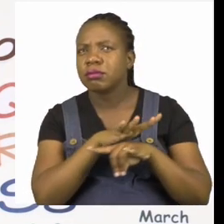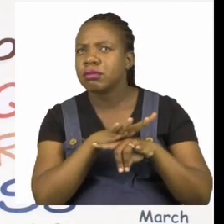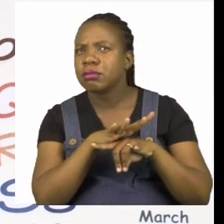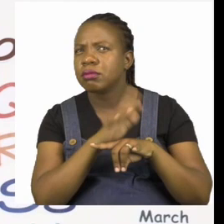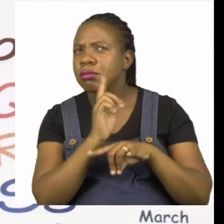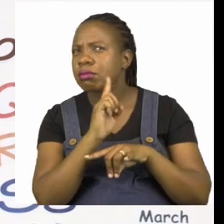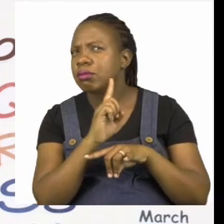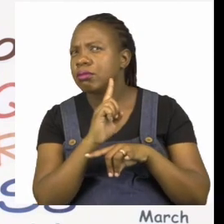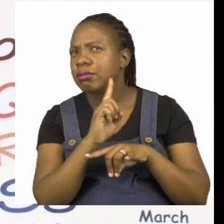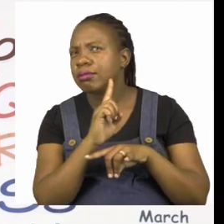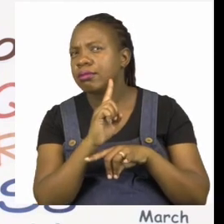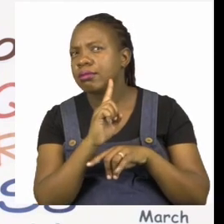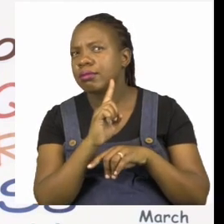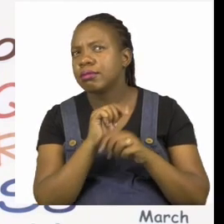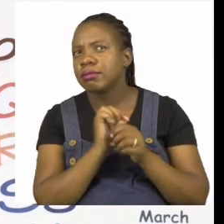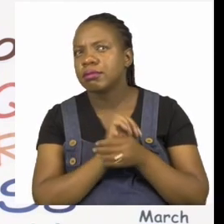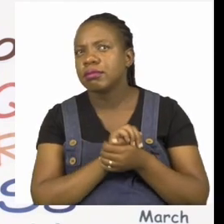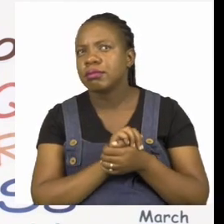animal has,